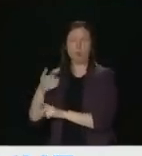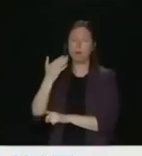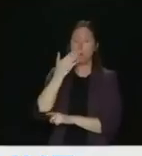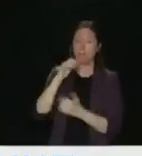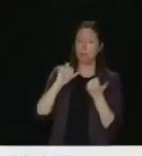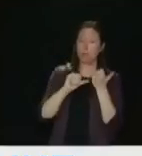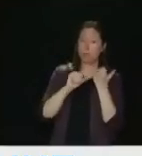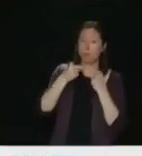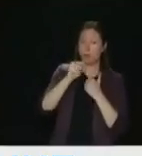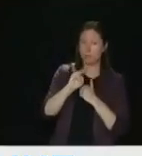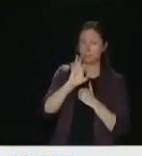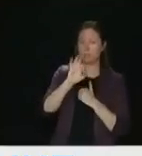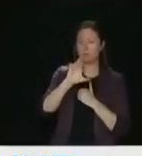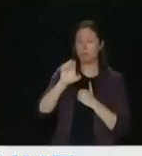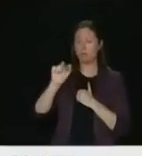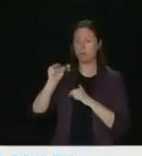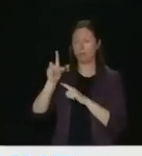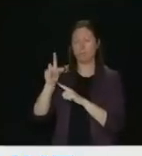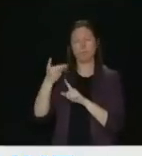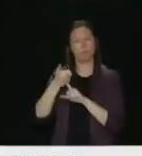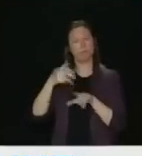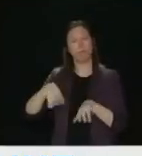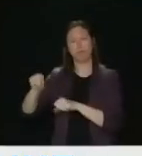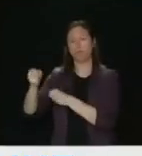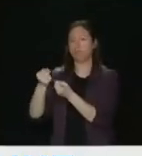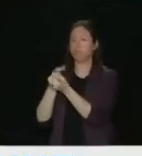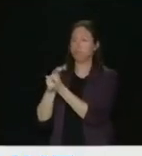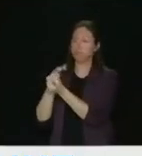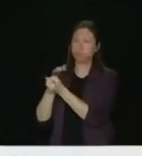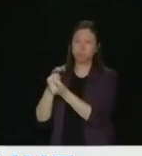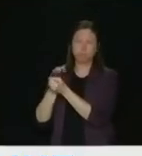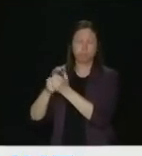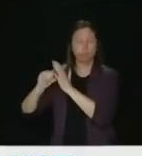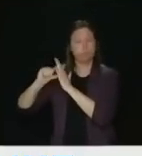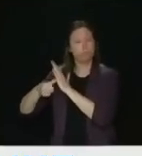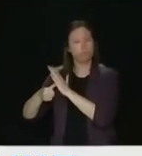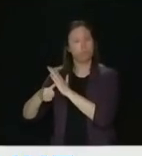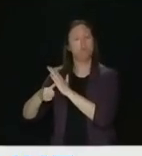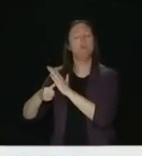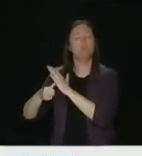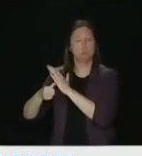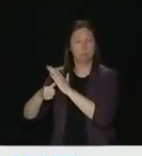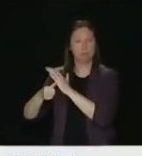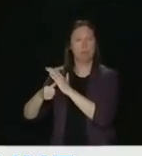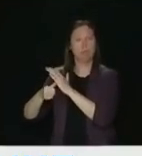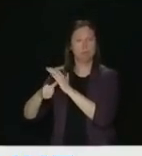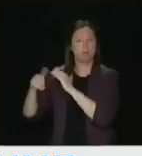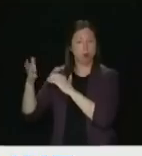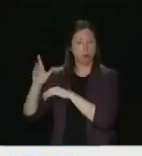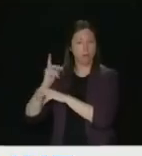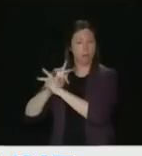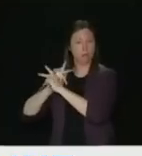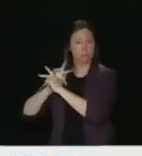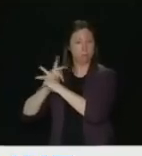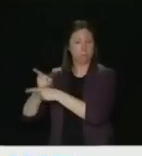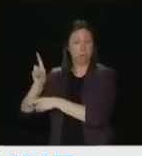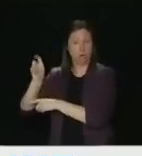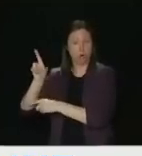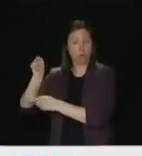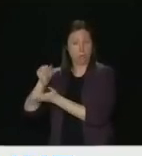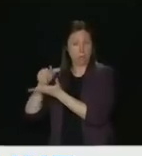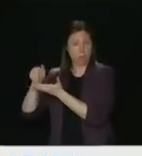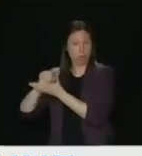Minister Freeland for her leadership on this file and underline that this is in addition to the $120 million